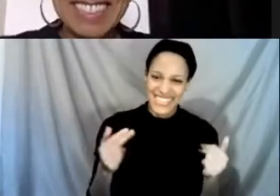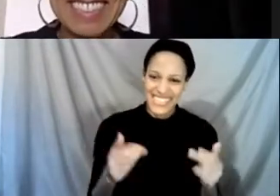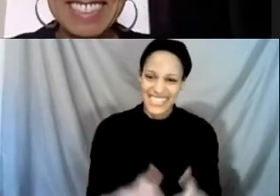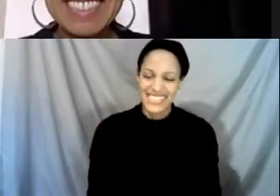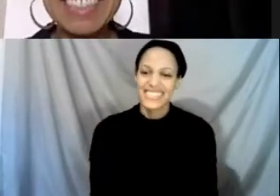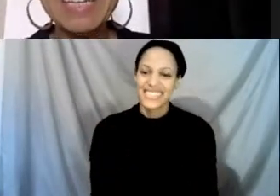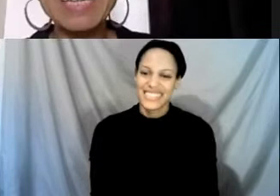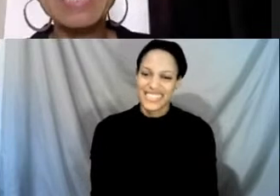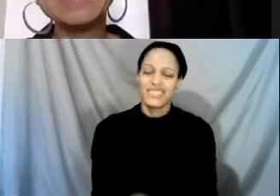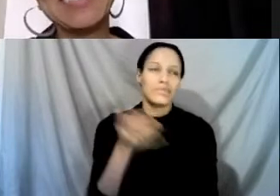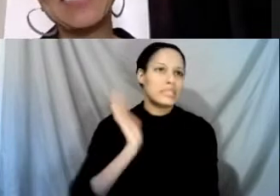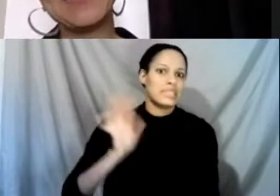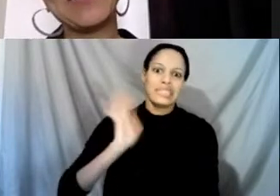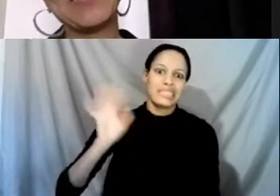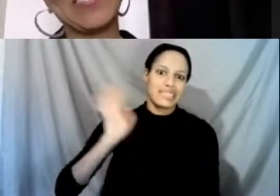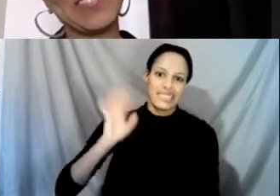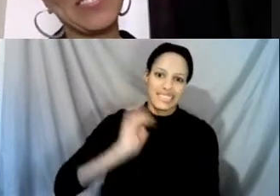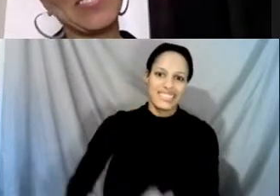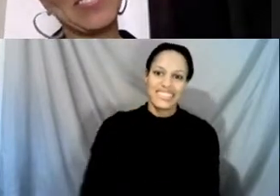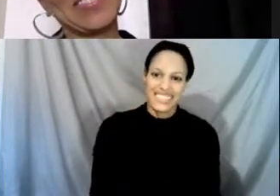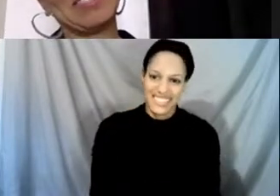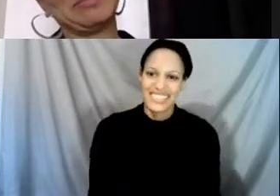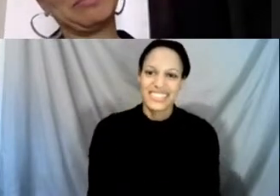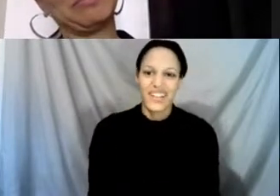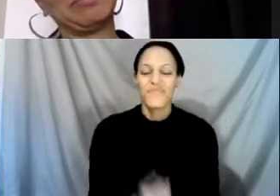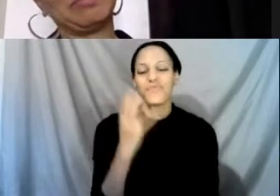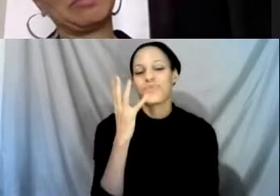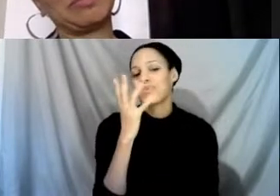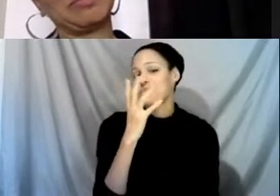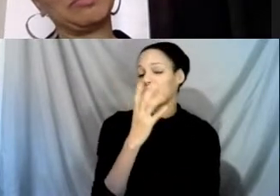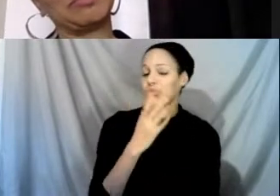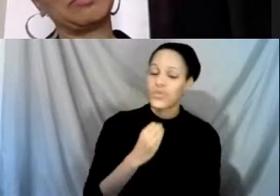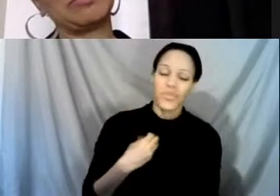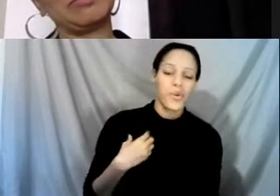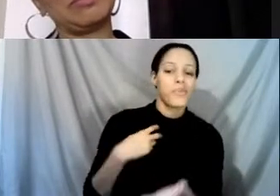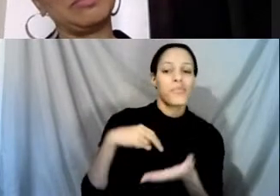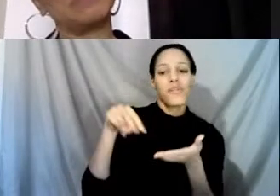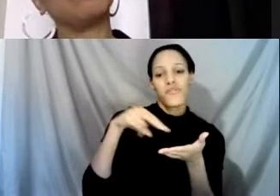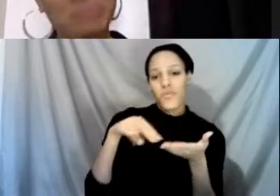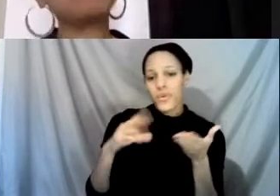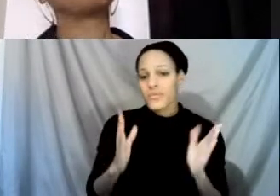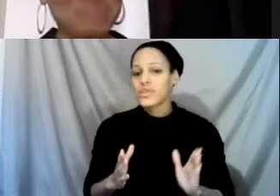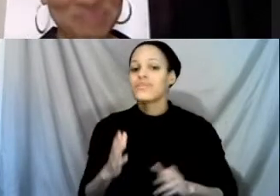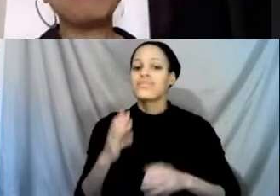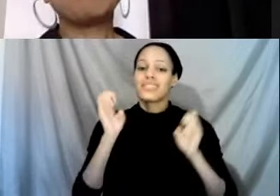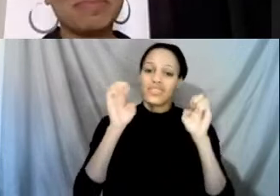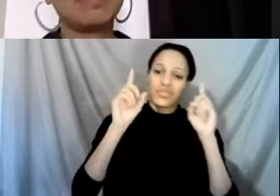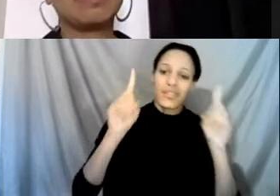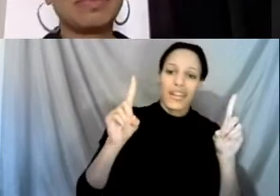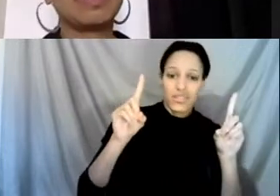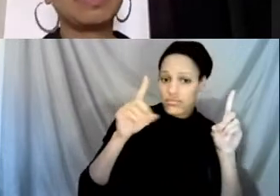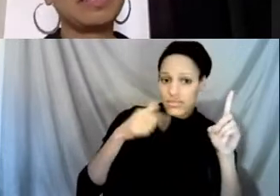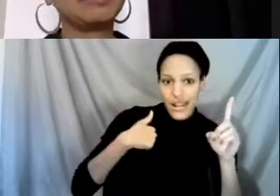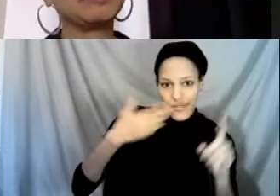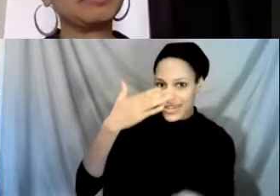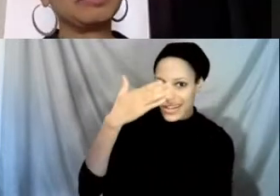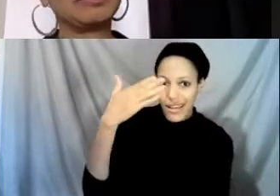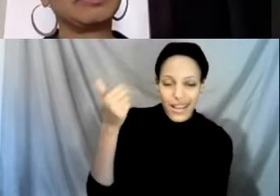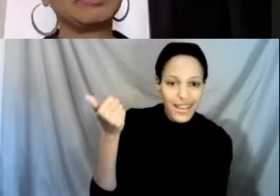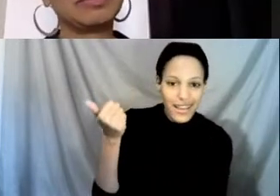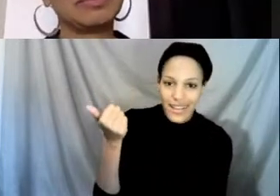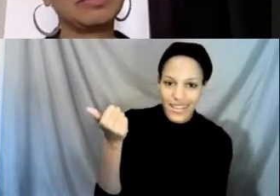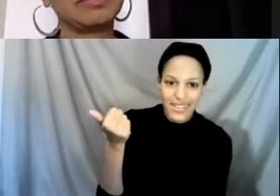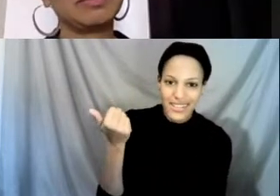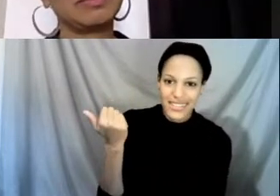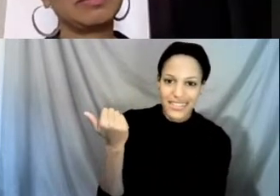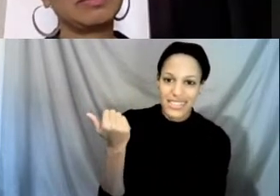So long ago. So beautiful performer educators. Did we forget anything? Is there